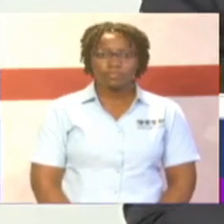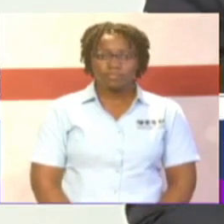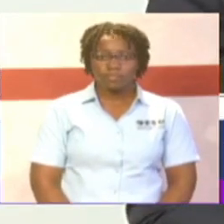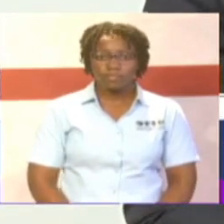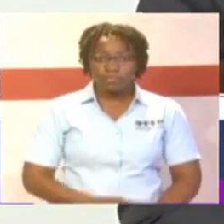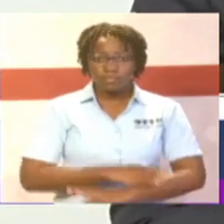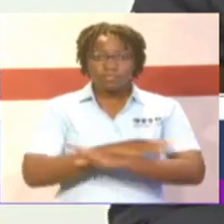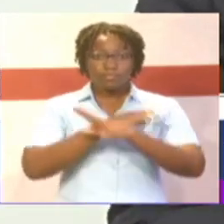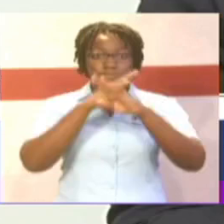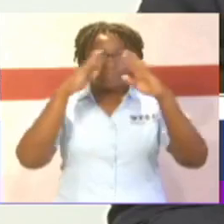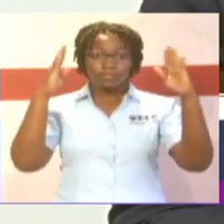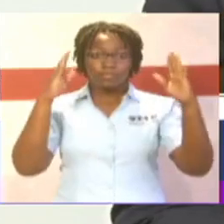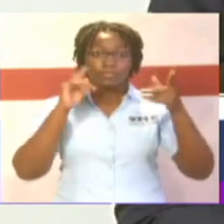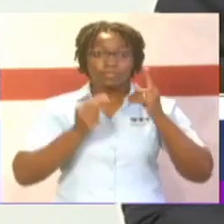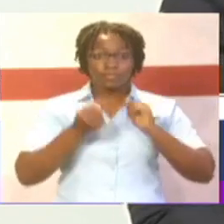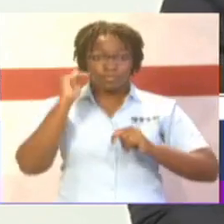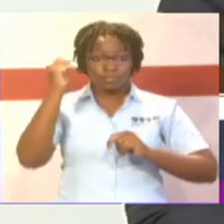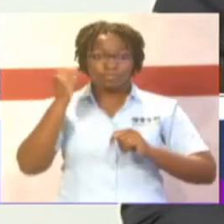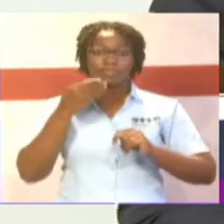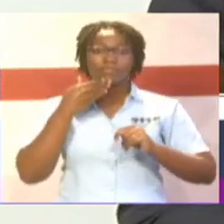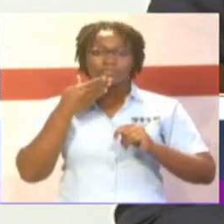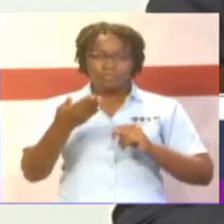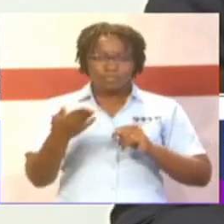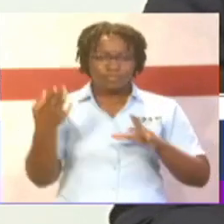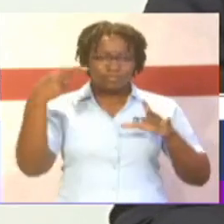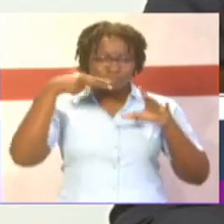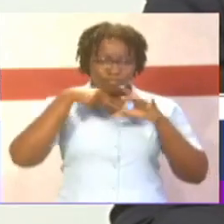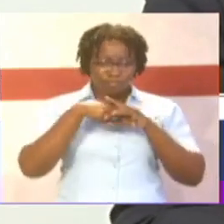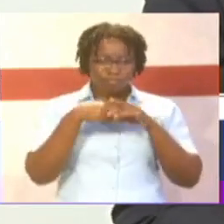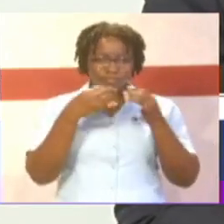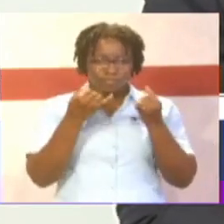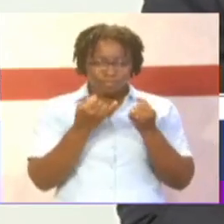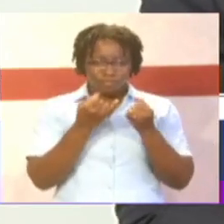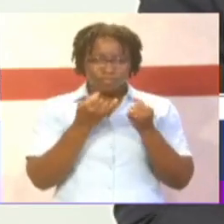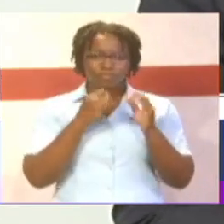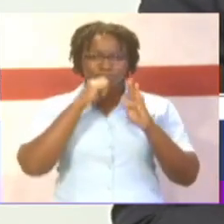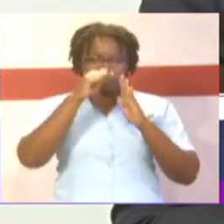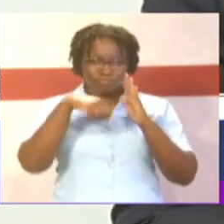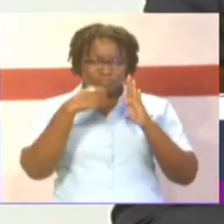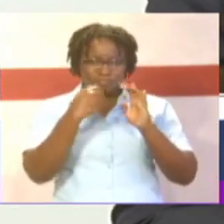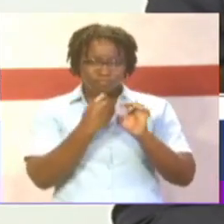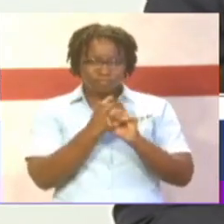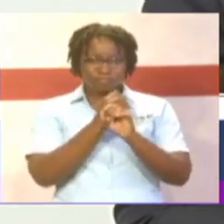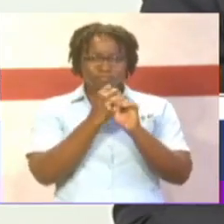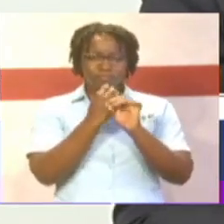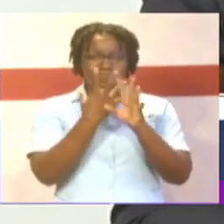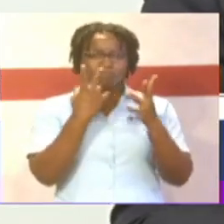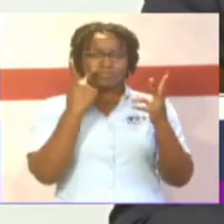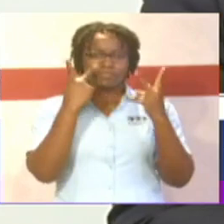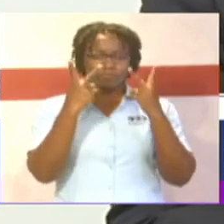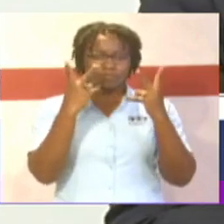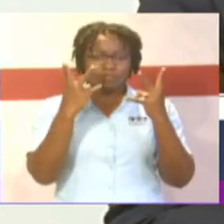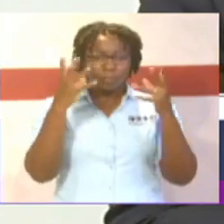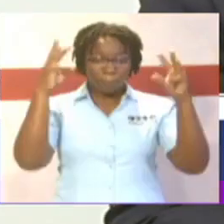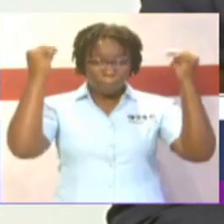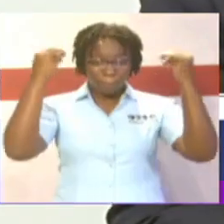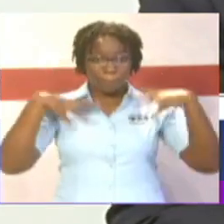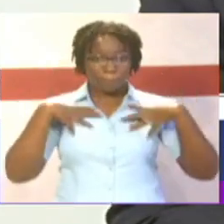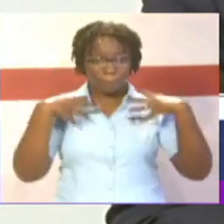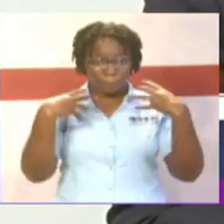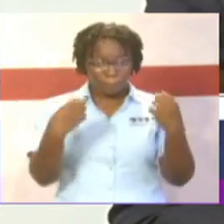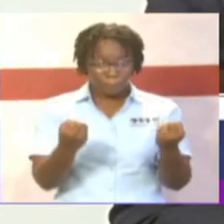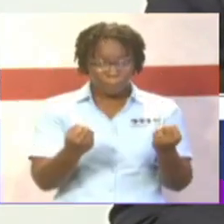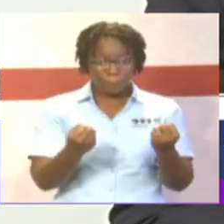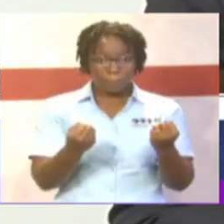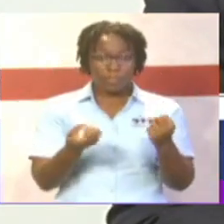Good day, Trinidad and Tobago, and thank you for tuning in to another virtual media conference hosted by the Ministry of Health, where we provide an update on the